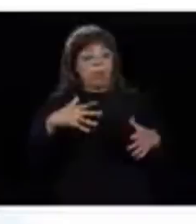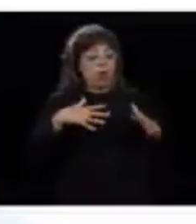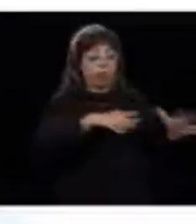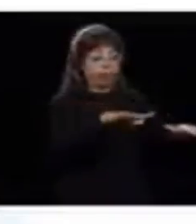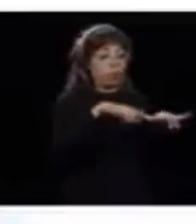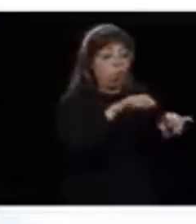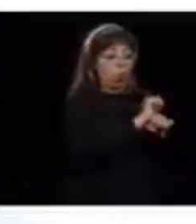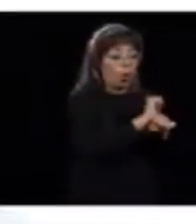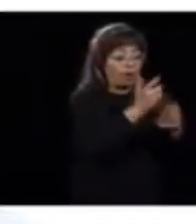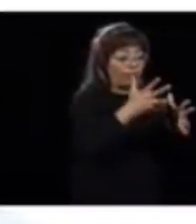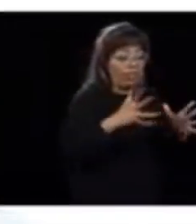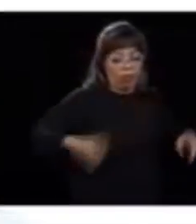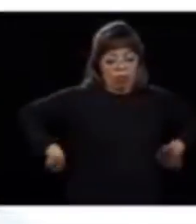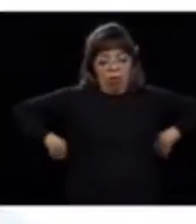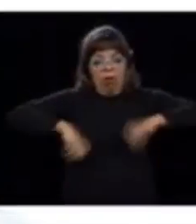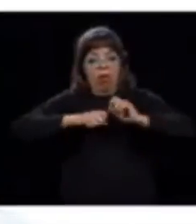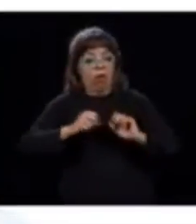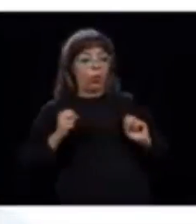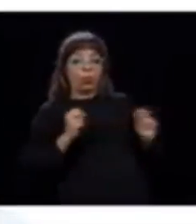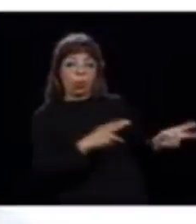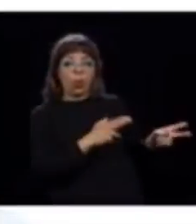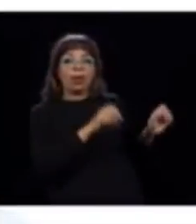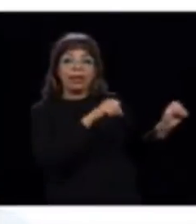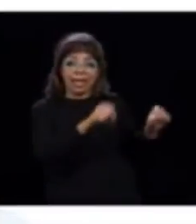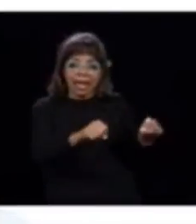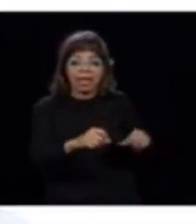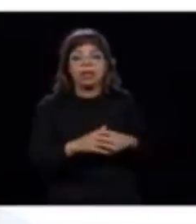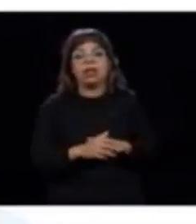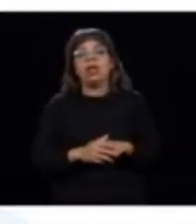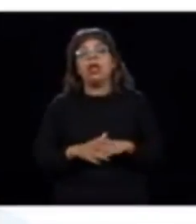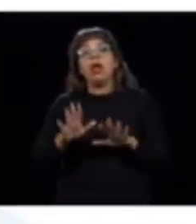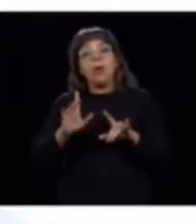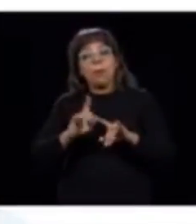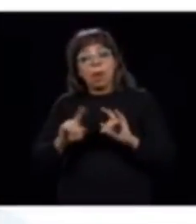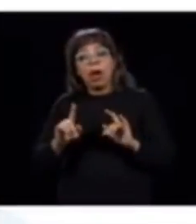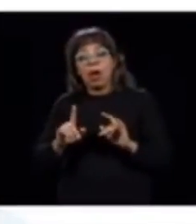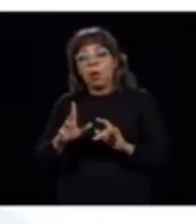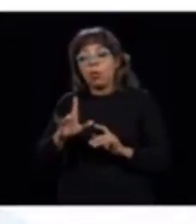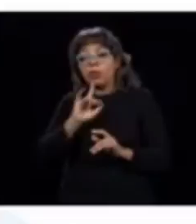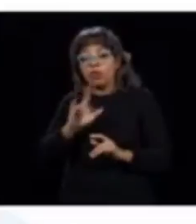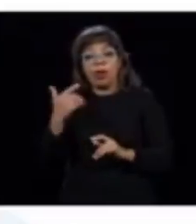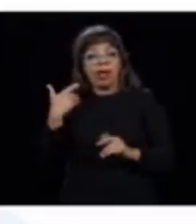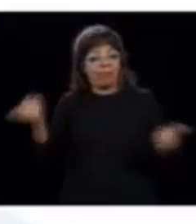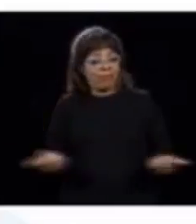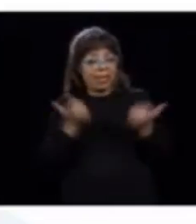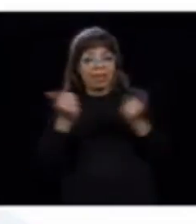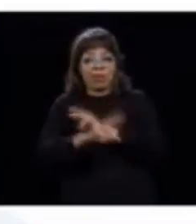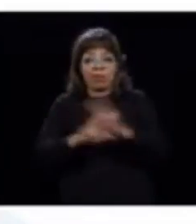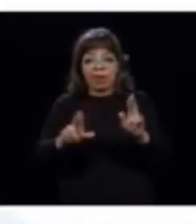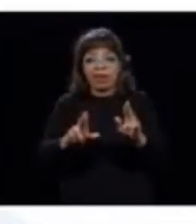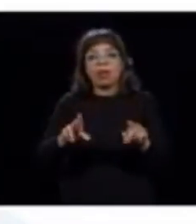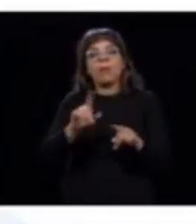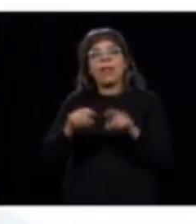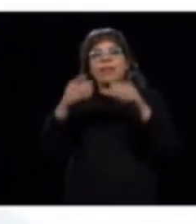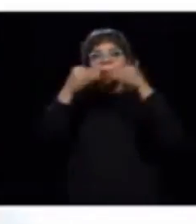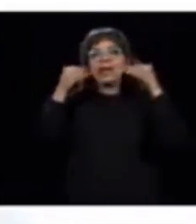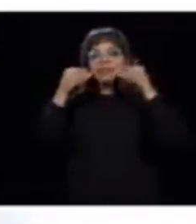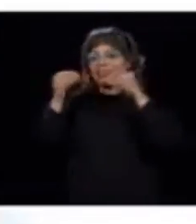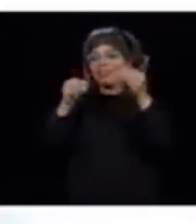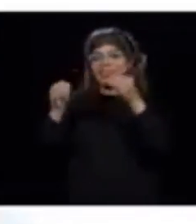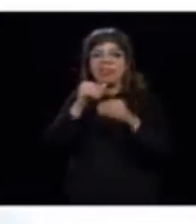reuse and the visière obviously the visière you can wash also but you don't reuse les masques chirurgicaux